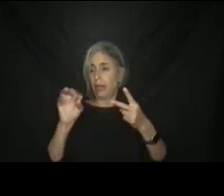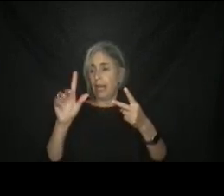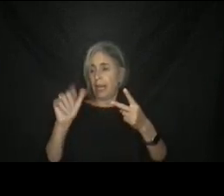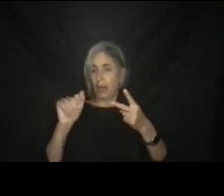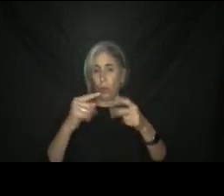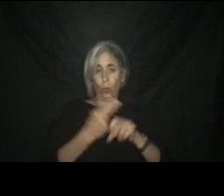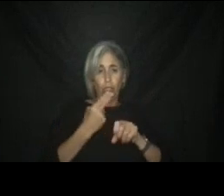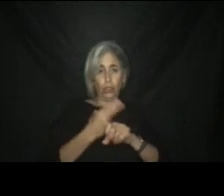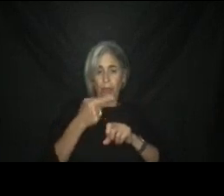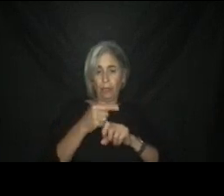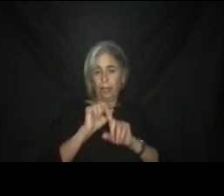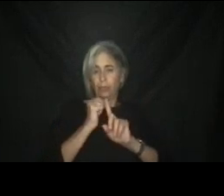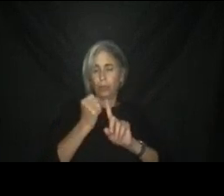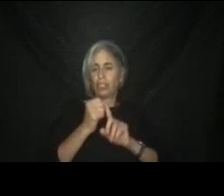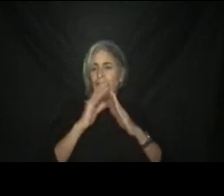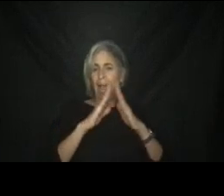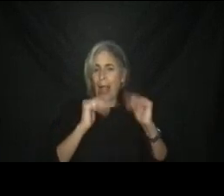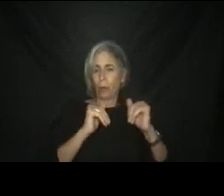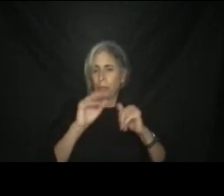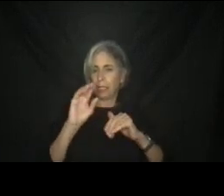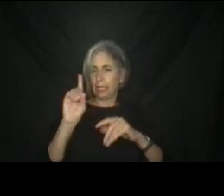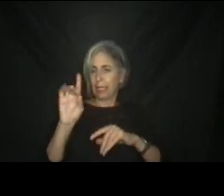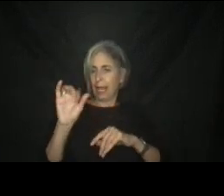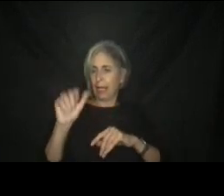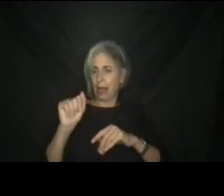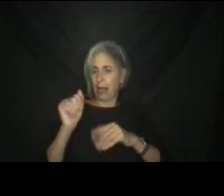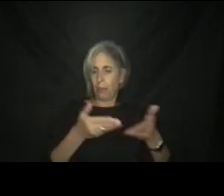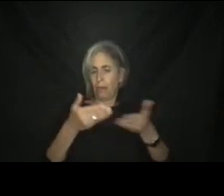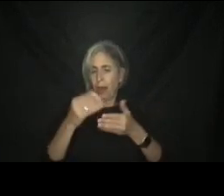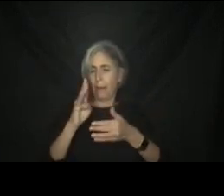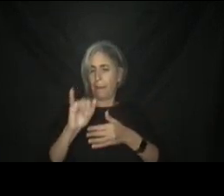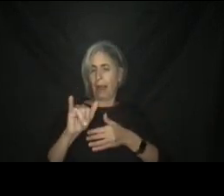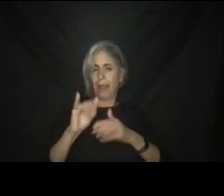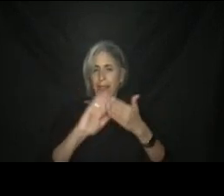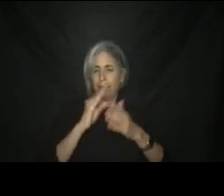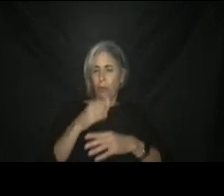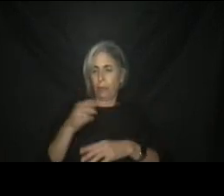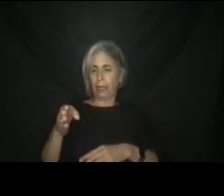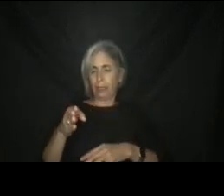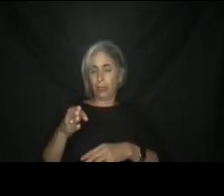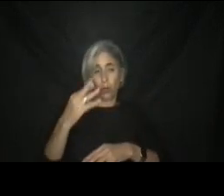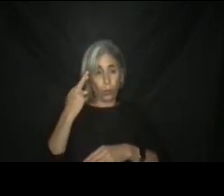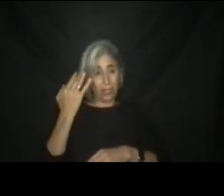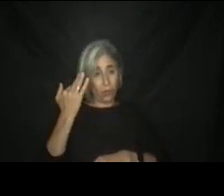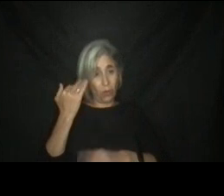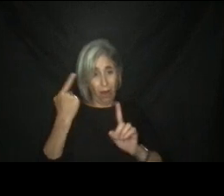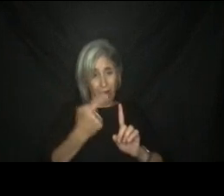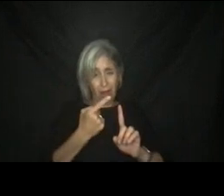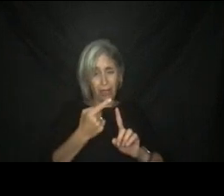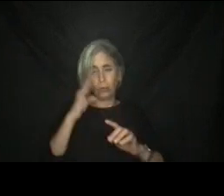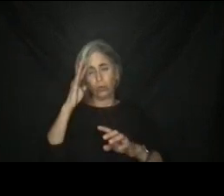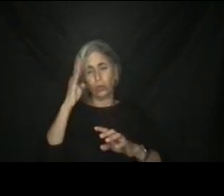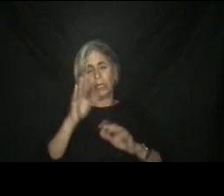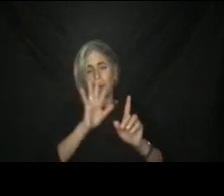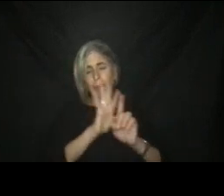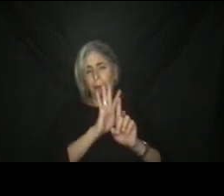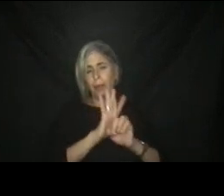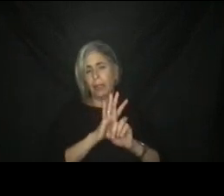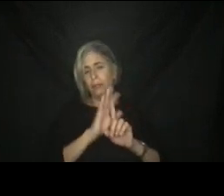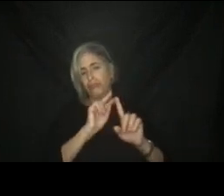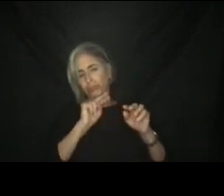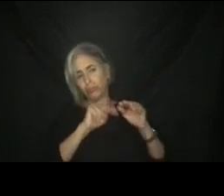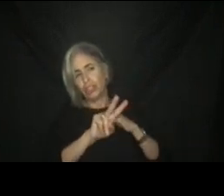this case was housing data provided to us by the city of Boynton Beach. And the reason that we did this was to create a population projection.